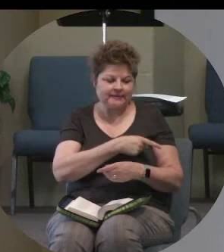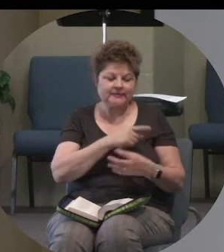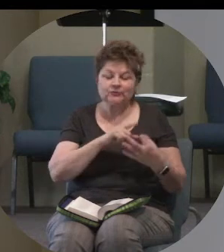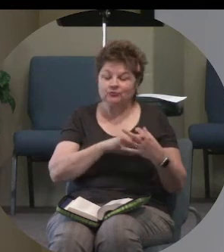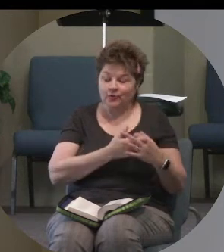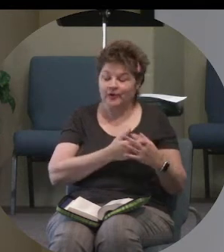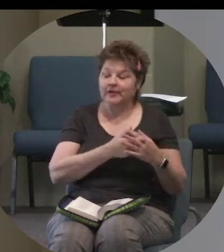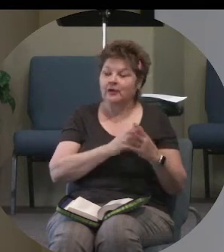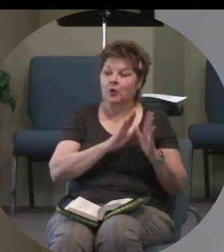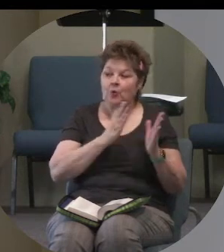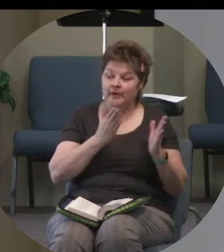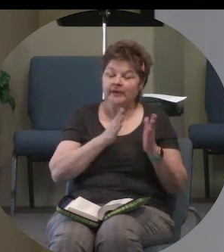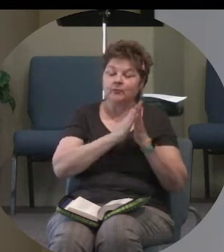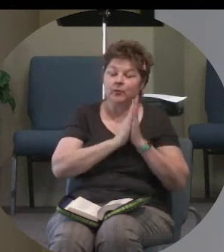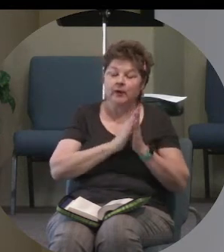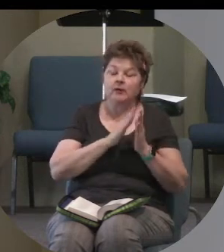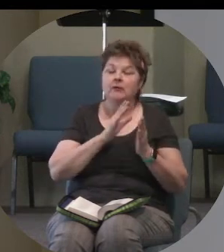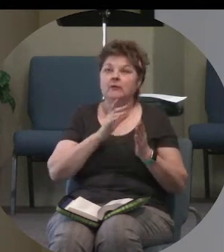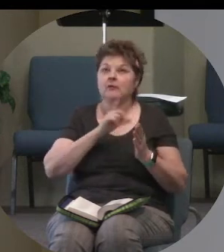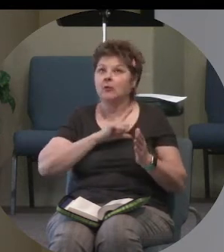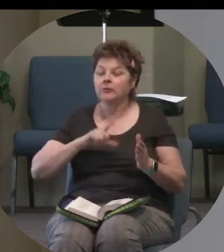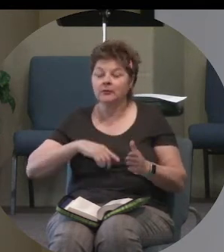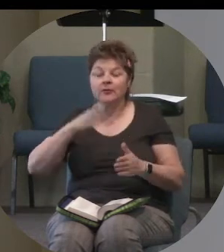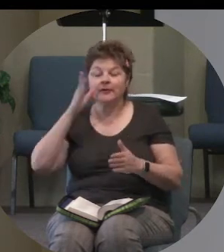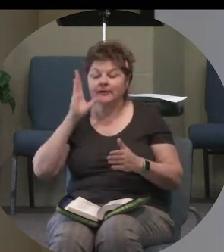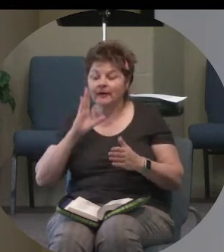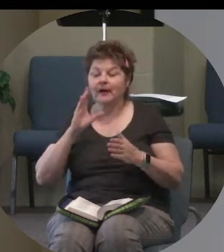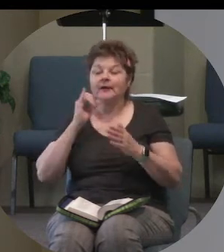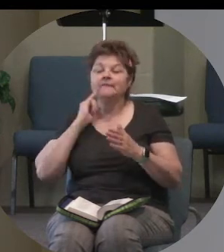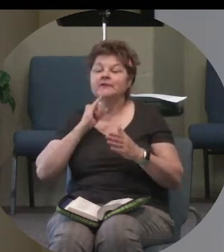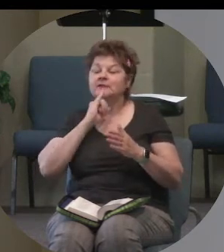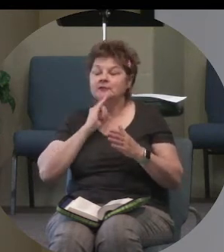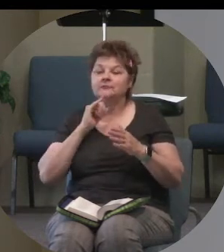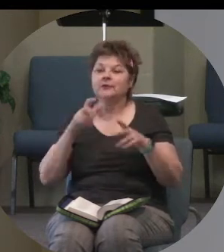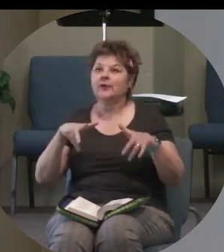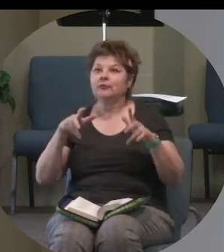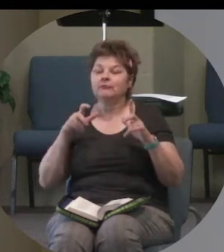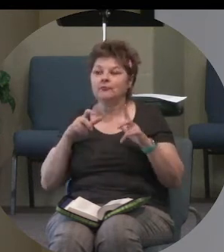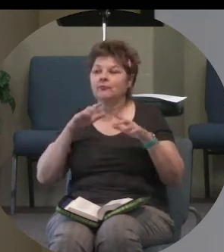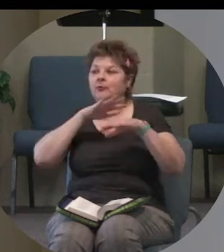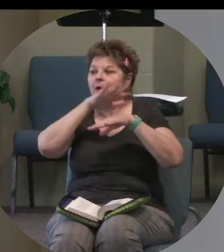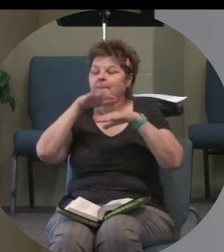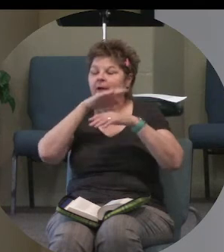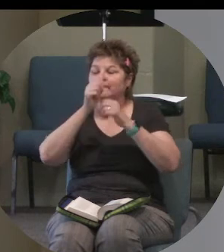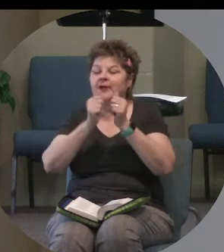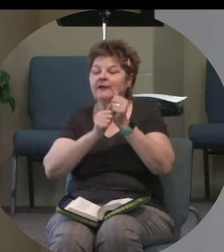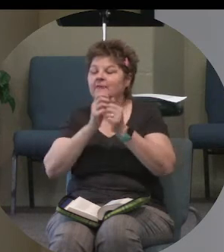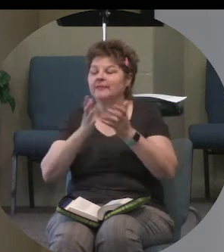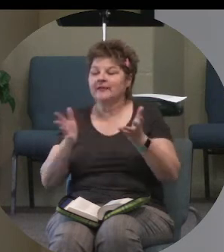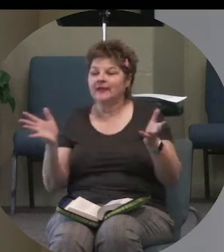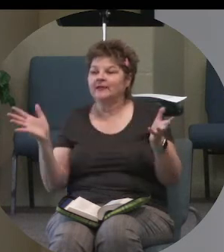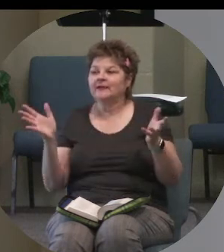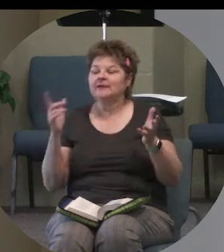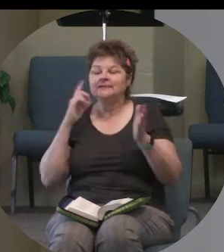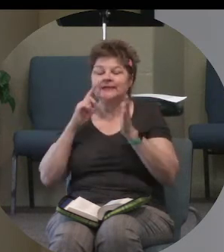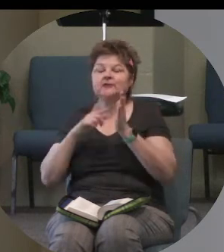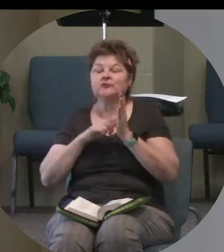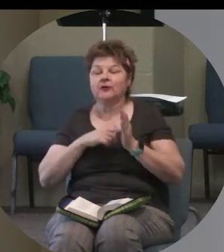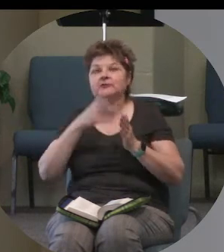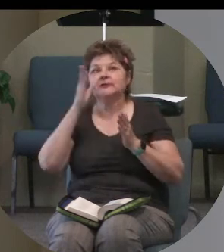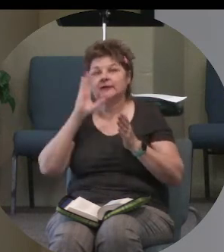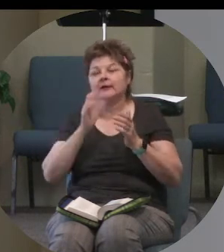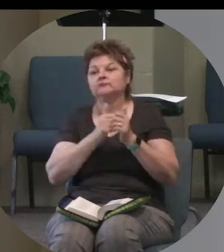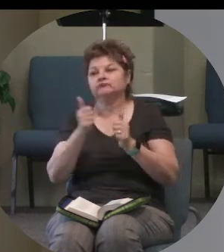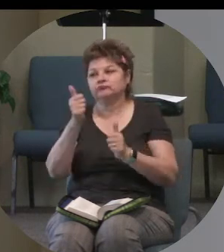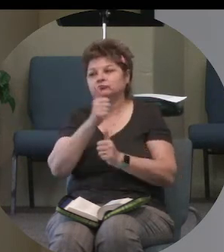line, "O Lord, the God of Israel, enthroned above everything," is where he goes. He is acknowledging God's authority over